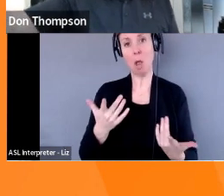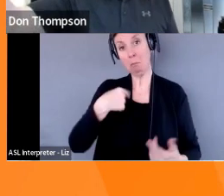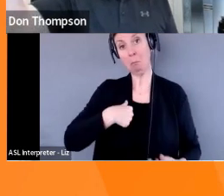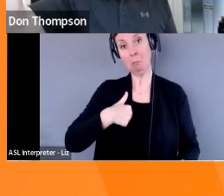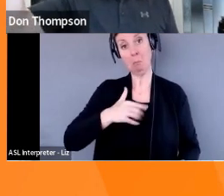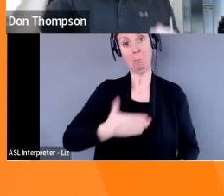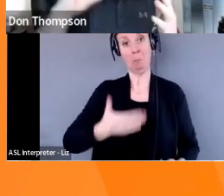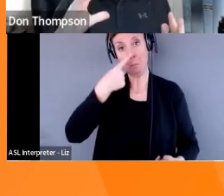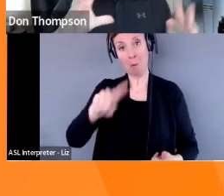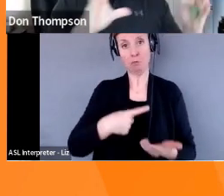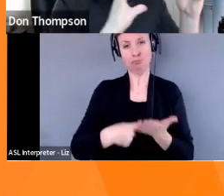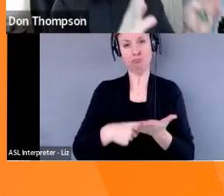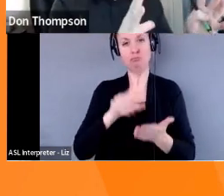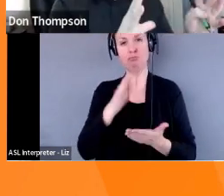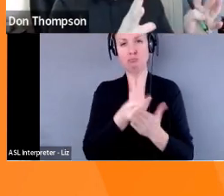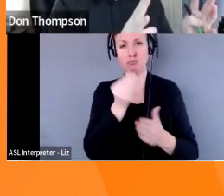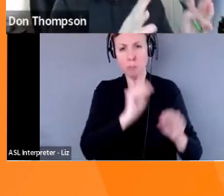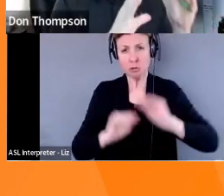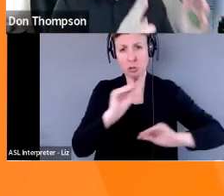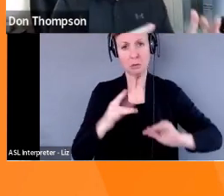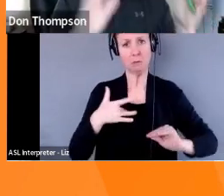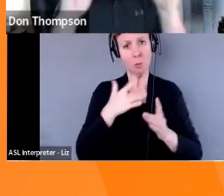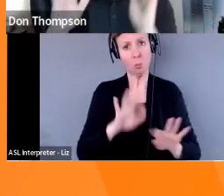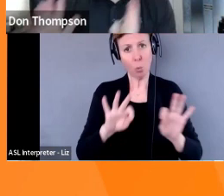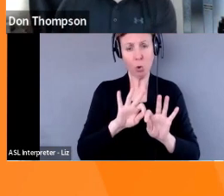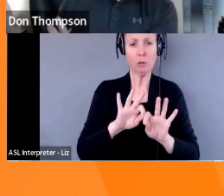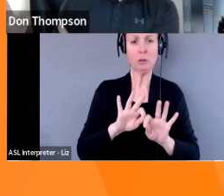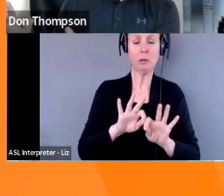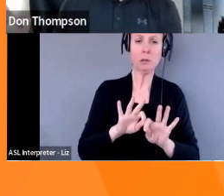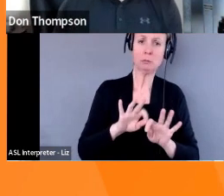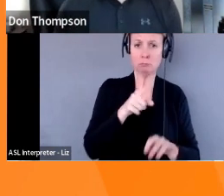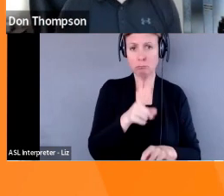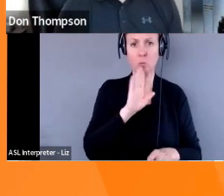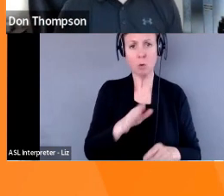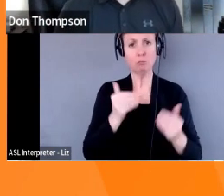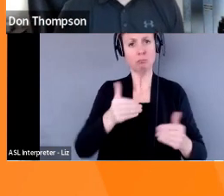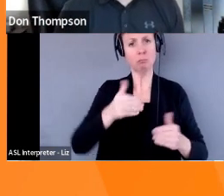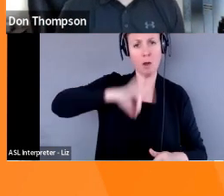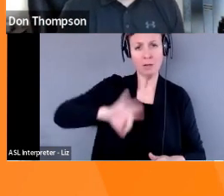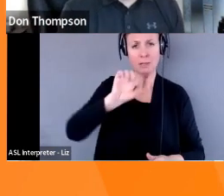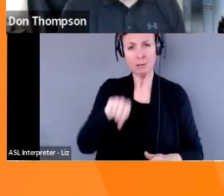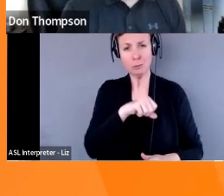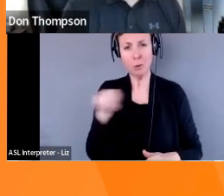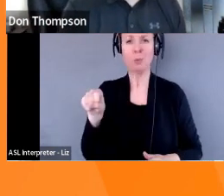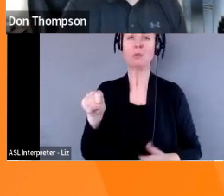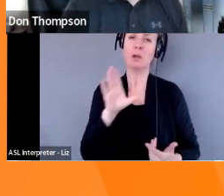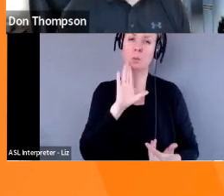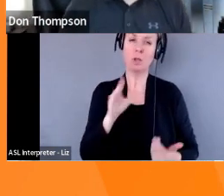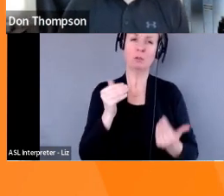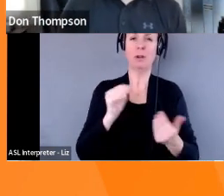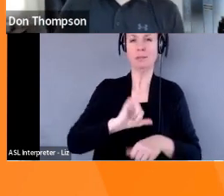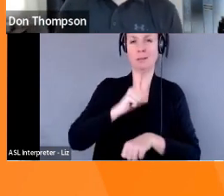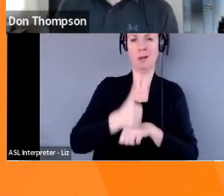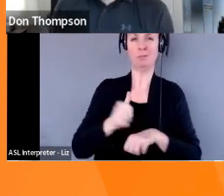interested in? Yes. Does it make sense? Is it profitable for you? Yeah. Okay. Then we launch as a channel. Okay.